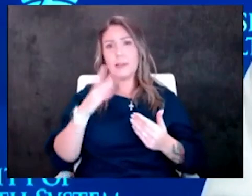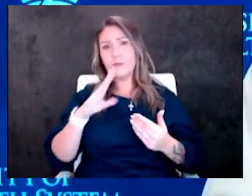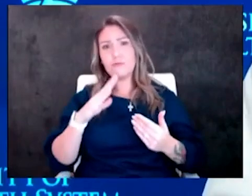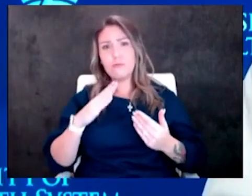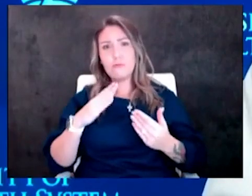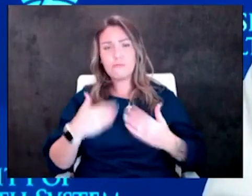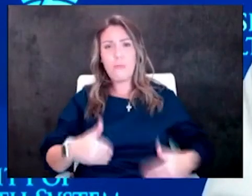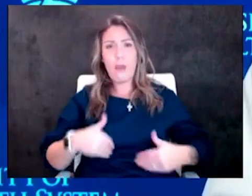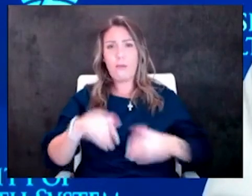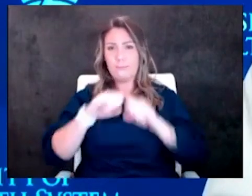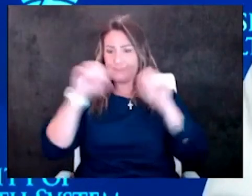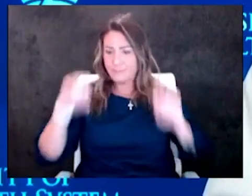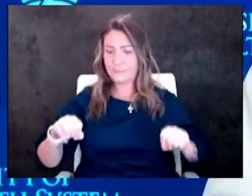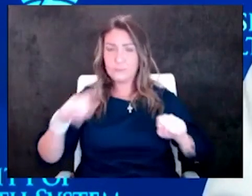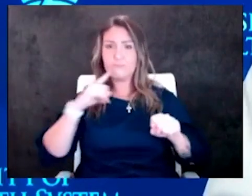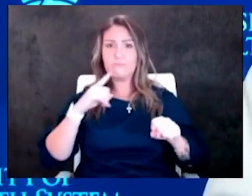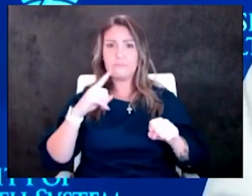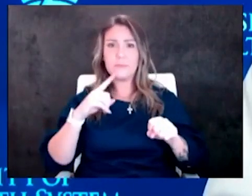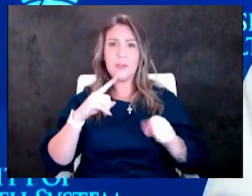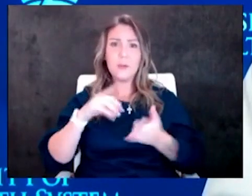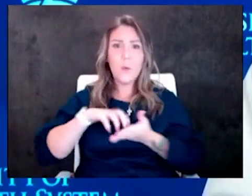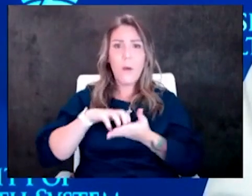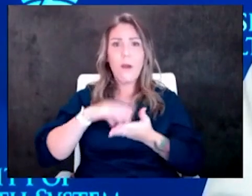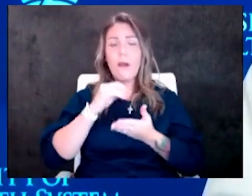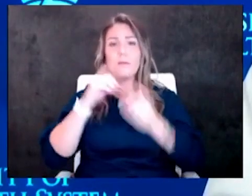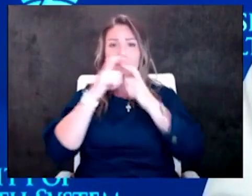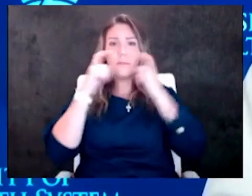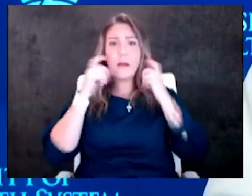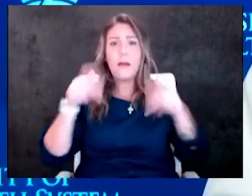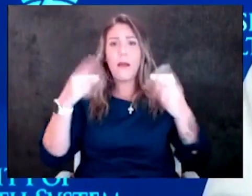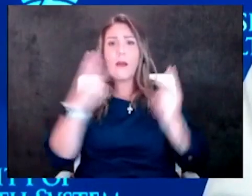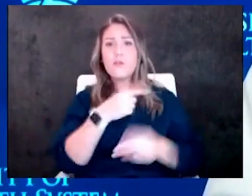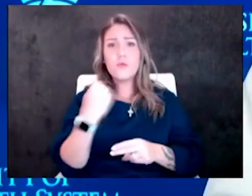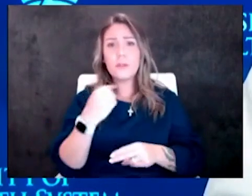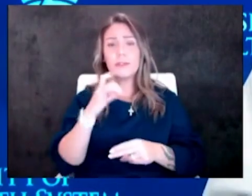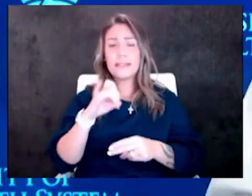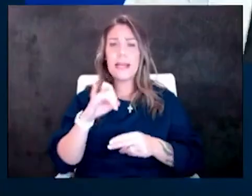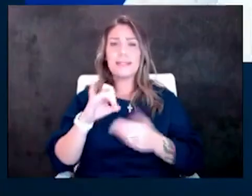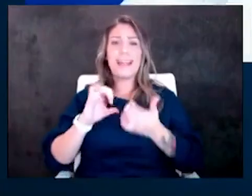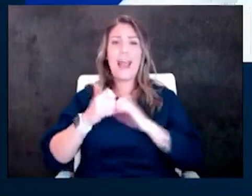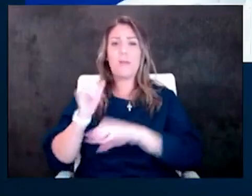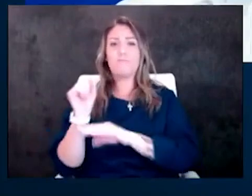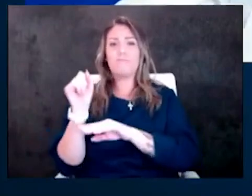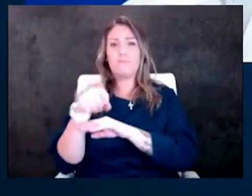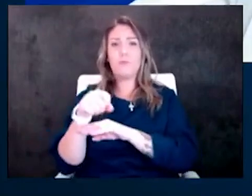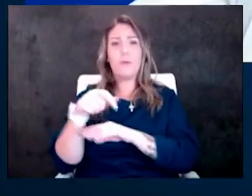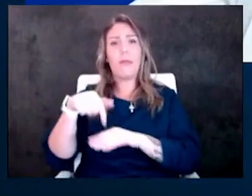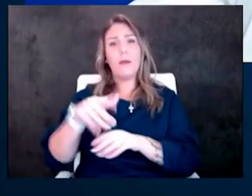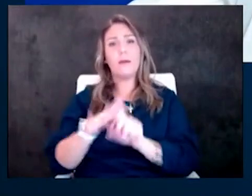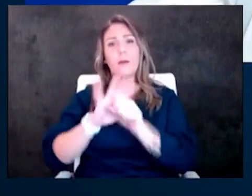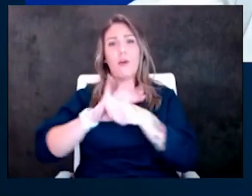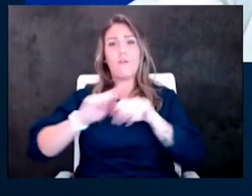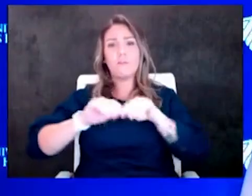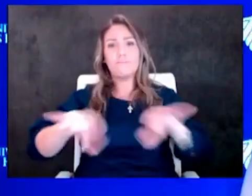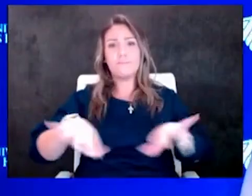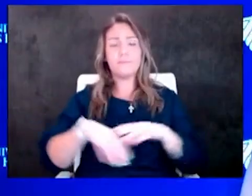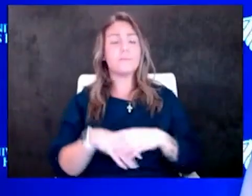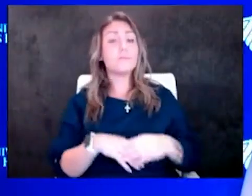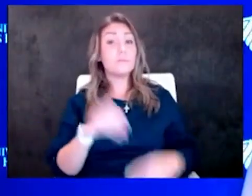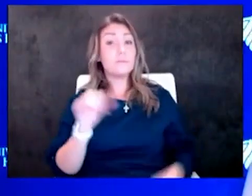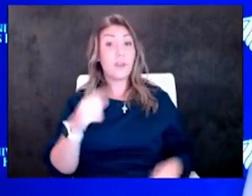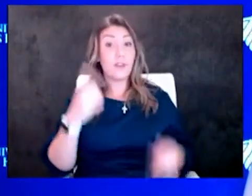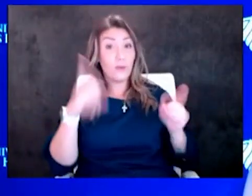and masking when you're in a high-risk situation. I think that is going to be our way out of the pandemic, Hawkeye. Yeah, I would agree at that point. And I